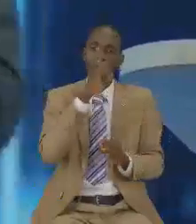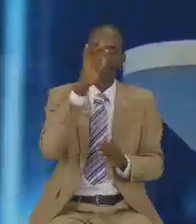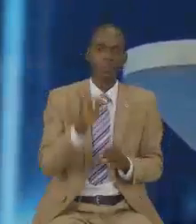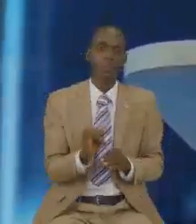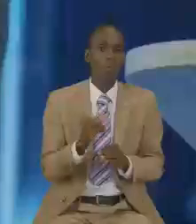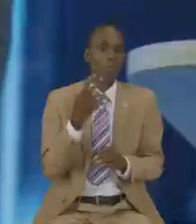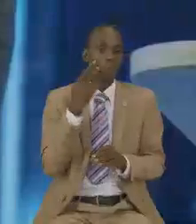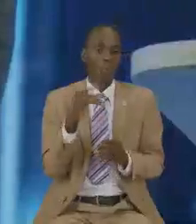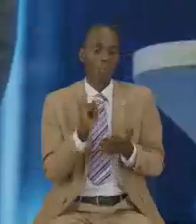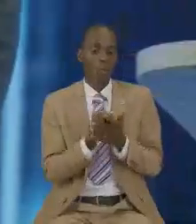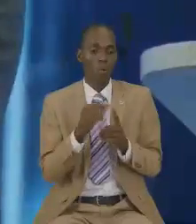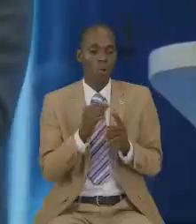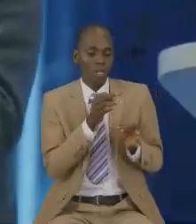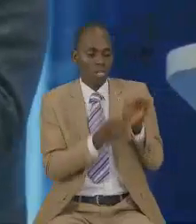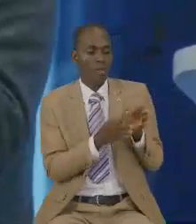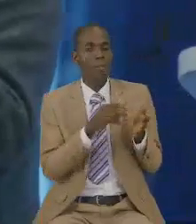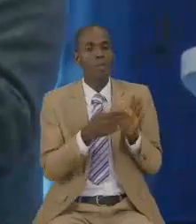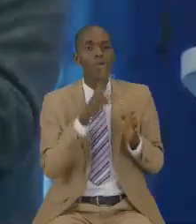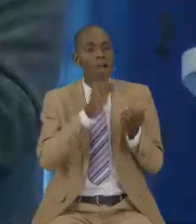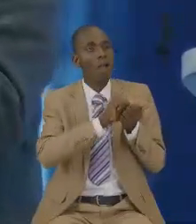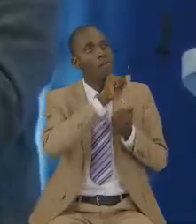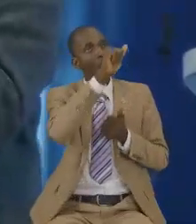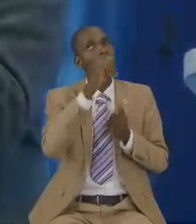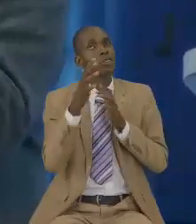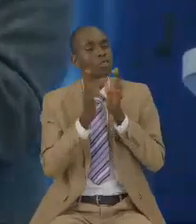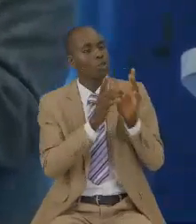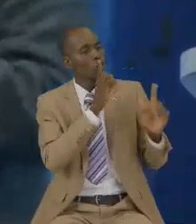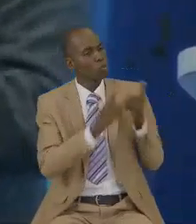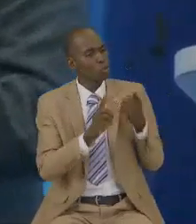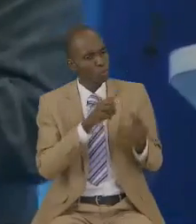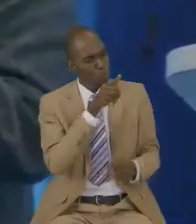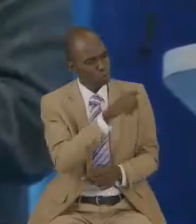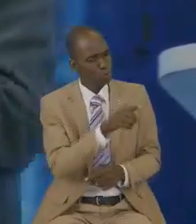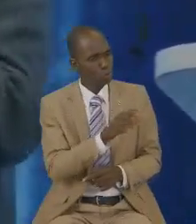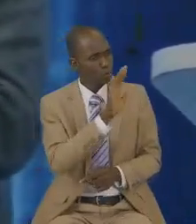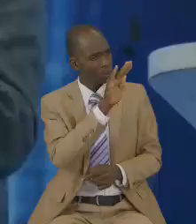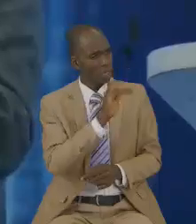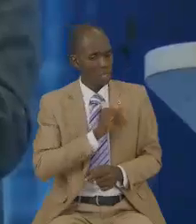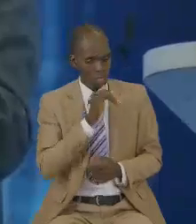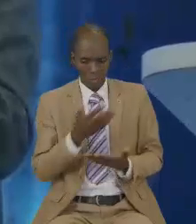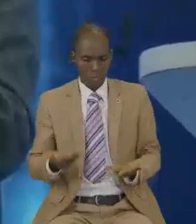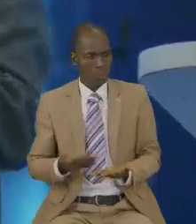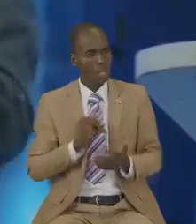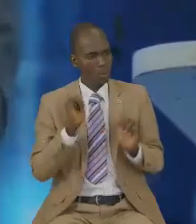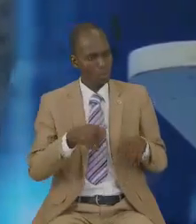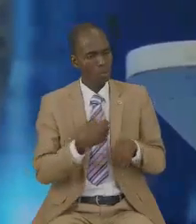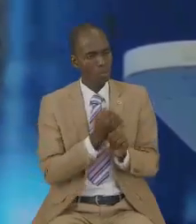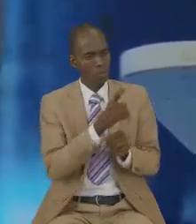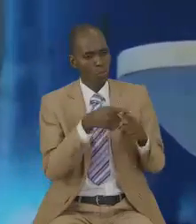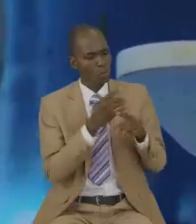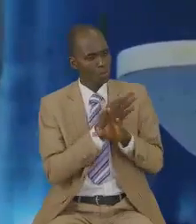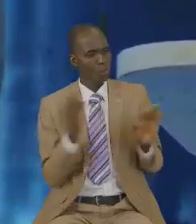If you were far away and he was talking to you and he said, I'm here, I'm to set you free. And if you